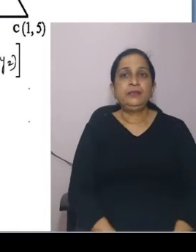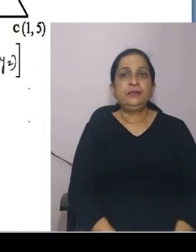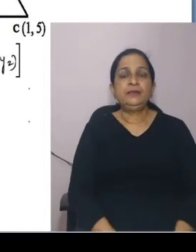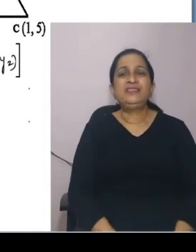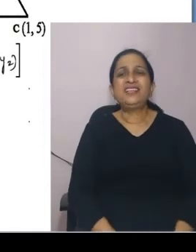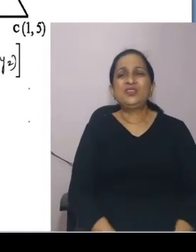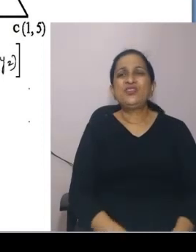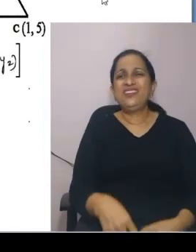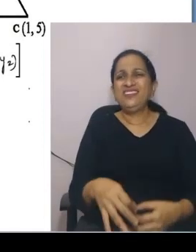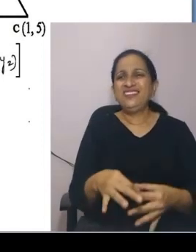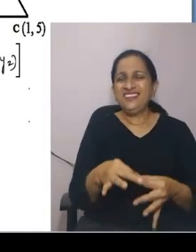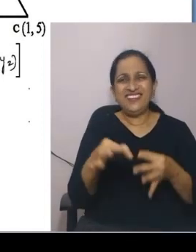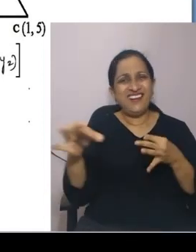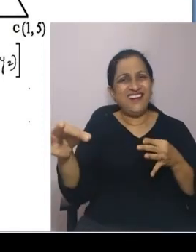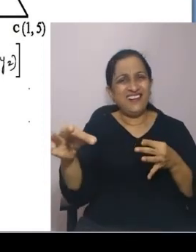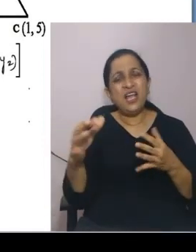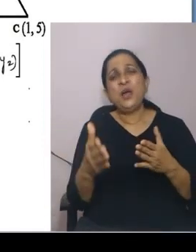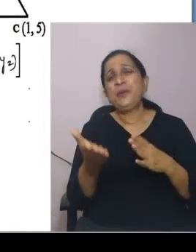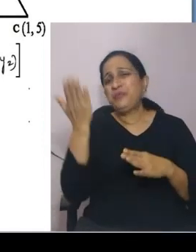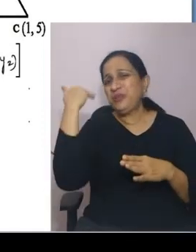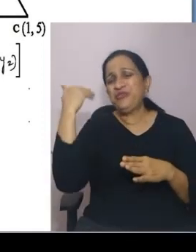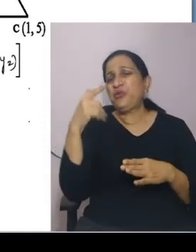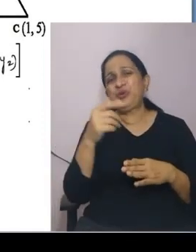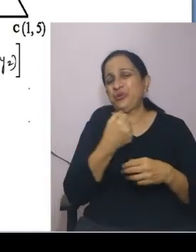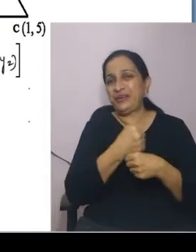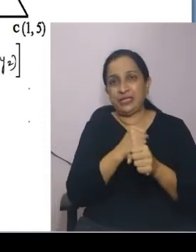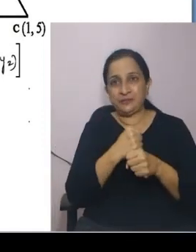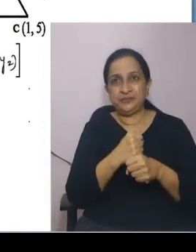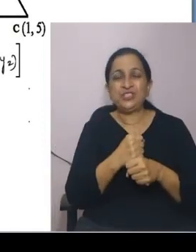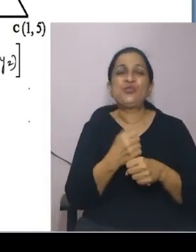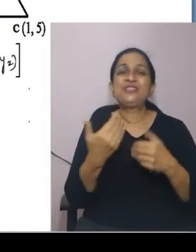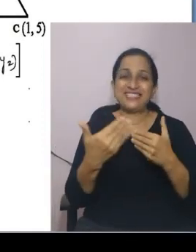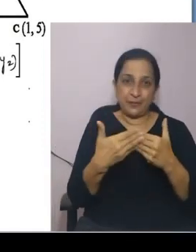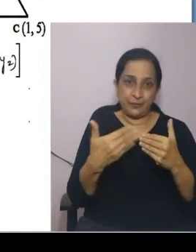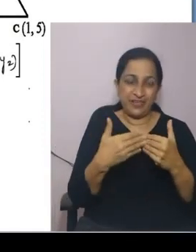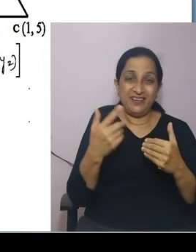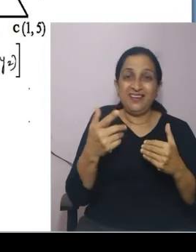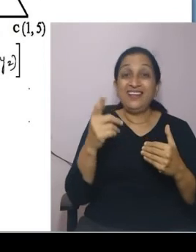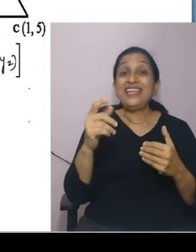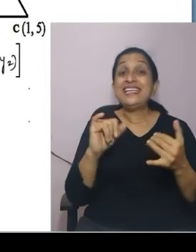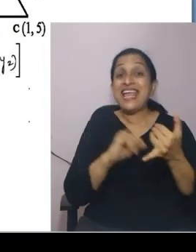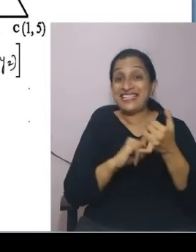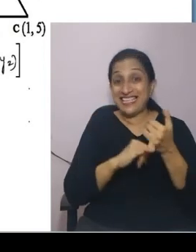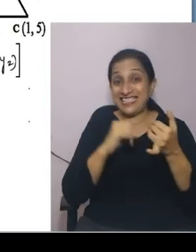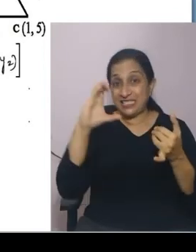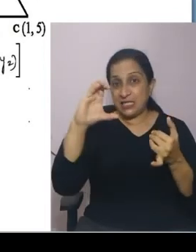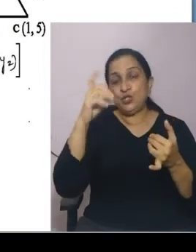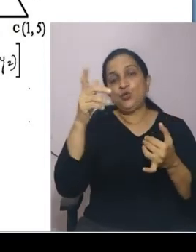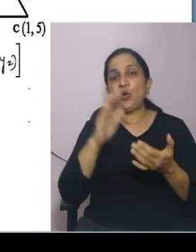15th is also a little lengthy, but this is what you have done already at SSLC level.